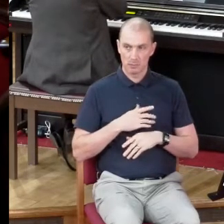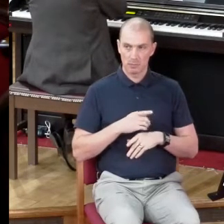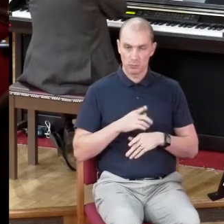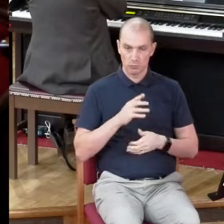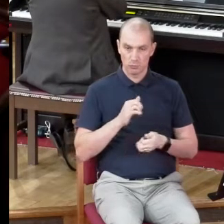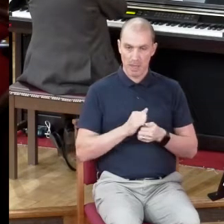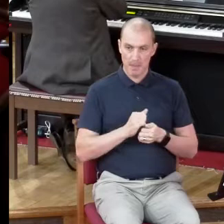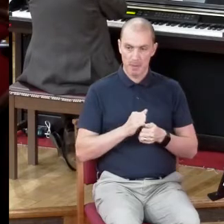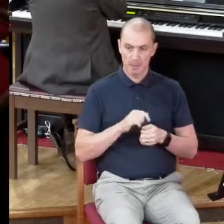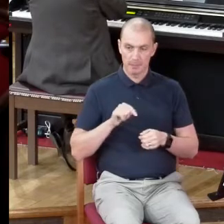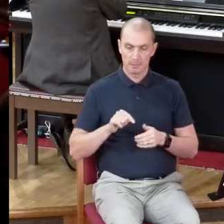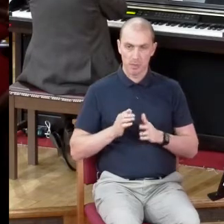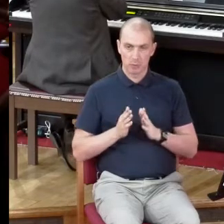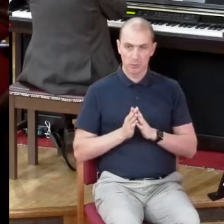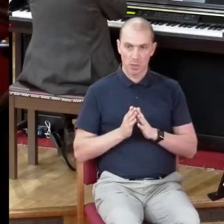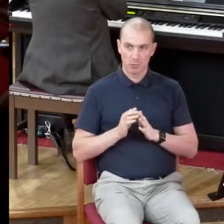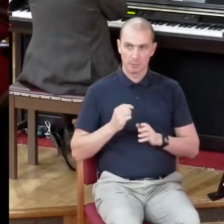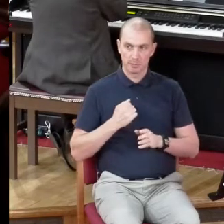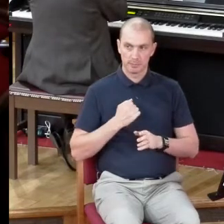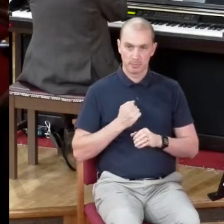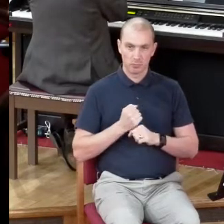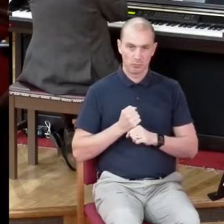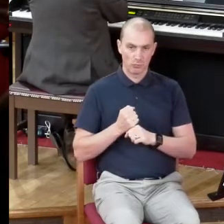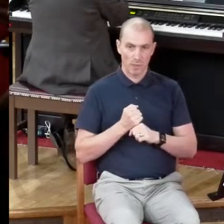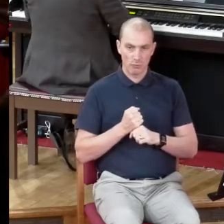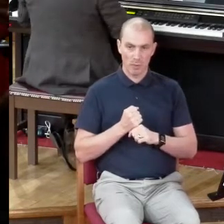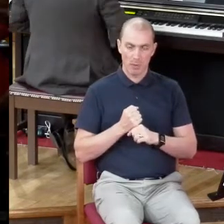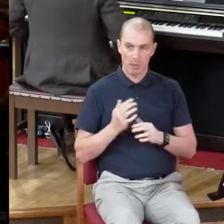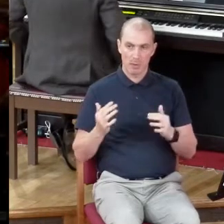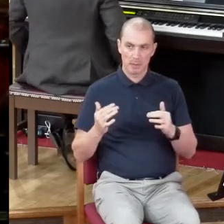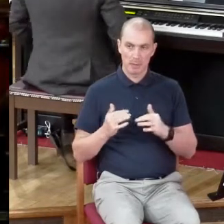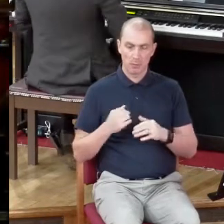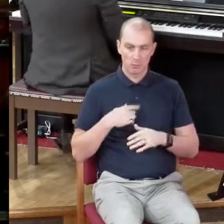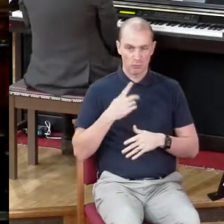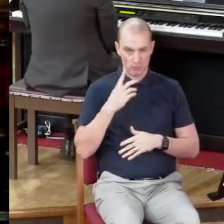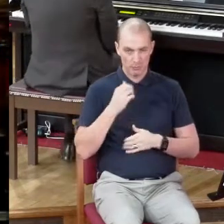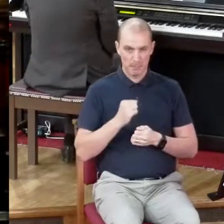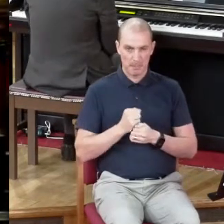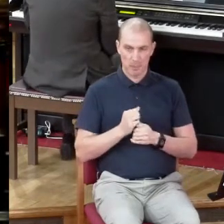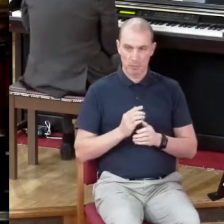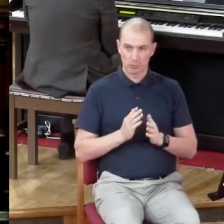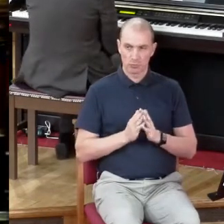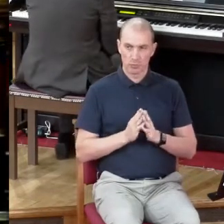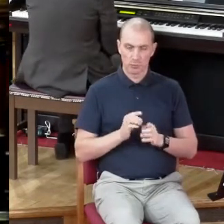our church in this time especially. So let's pray together.